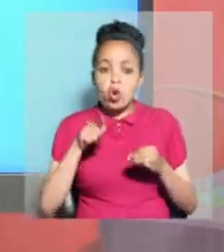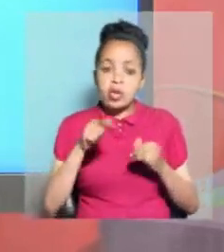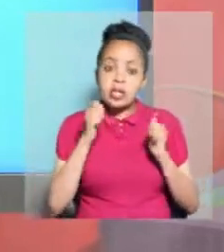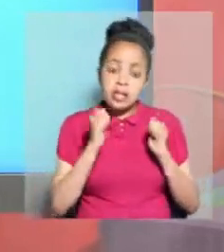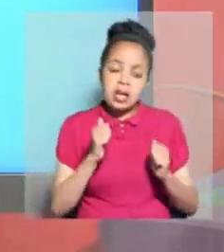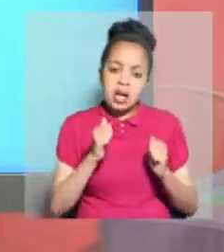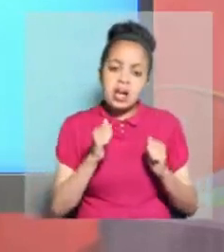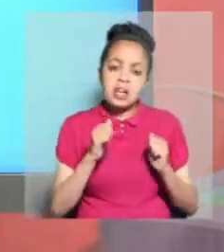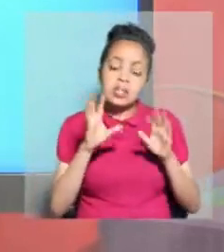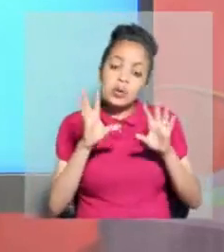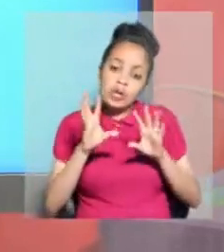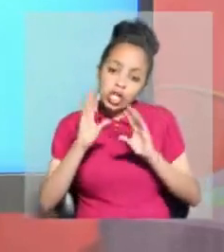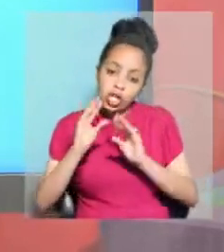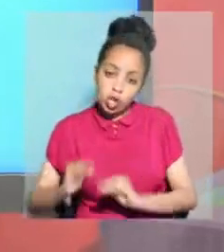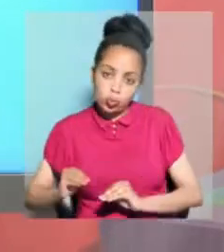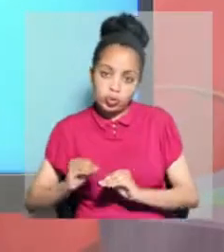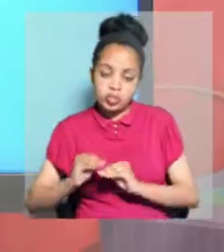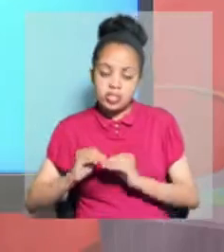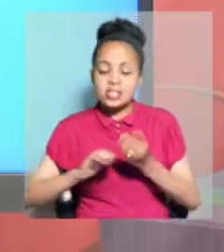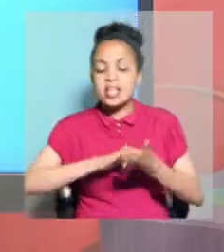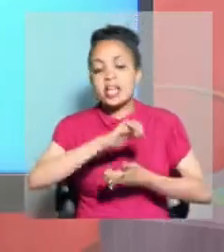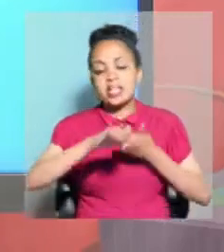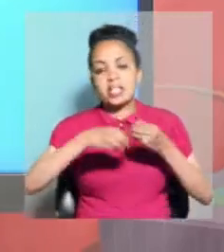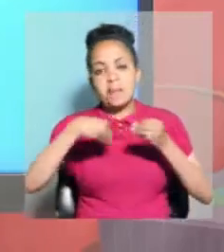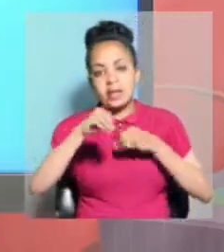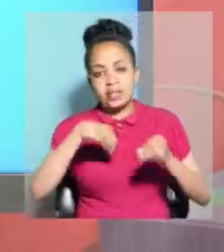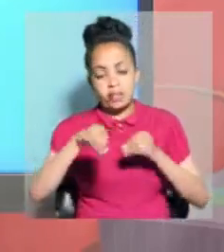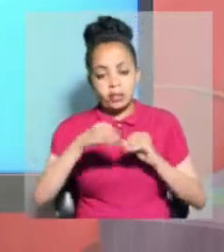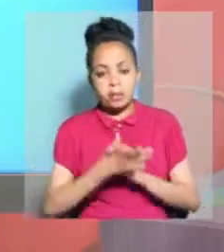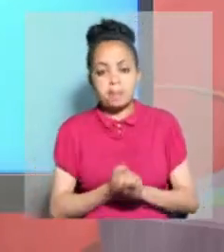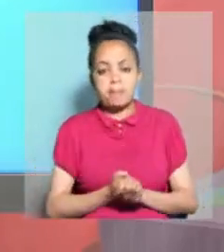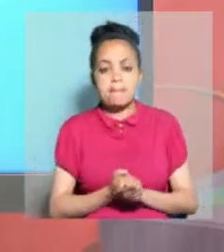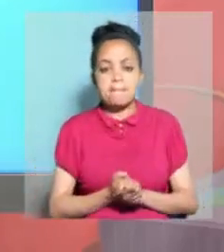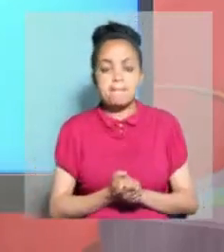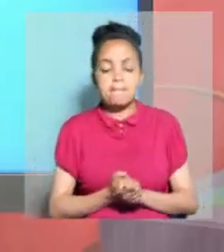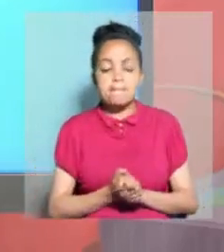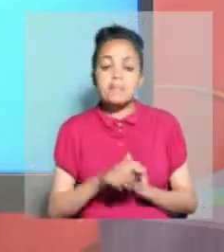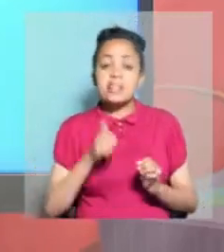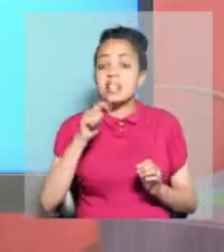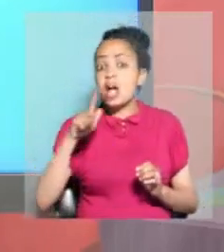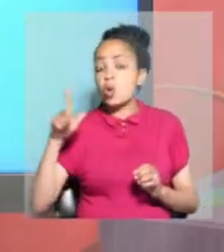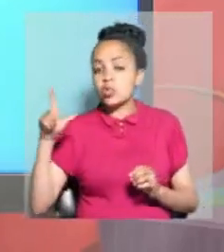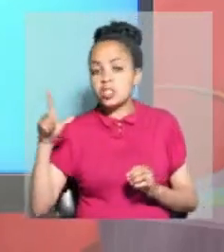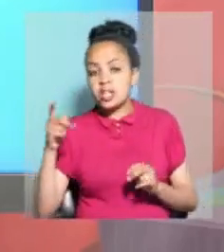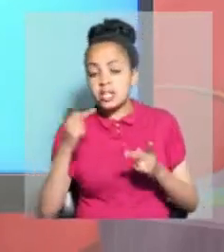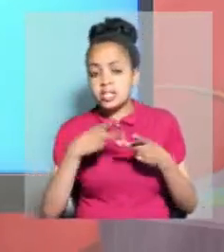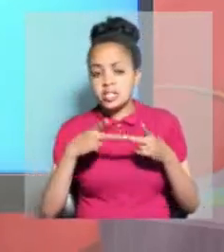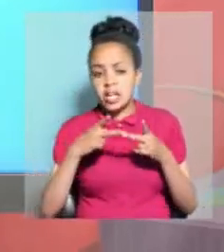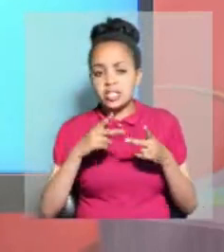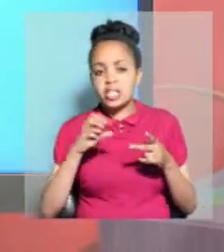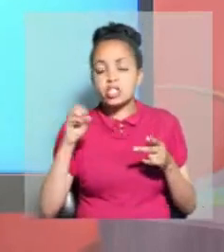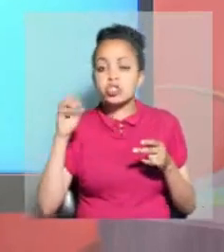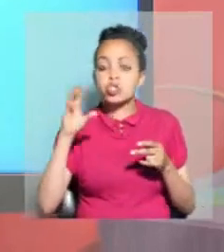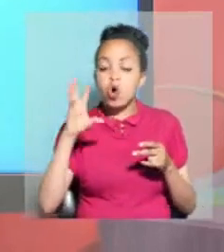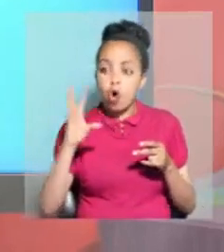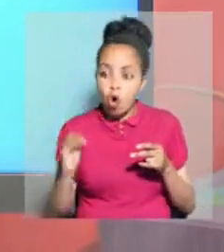can deactivate or that of reduce enzyme catalytic activity. Over the allosteric site, there is off